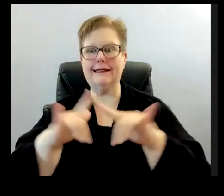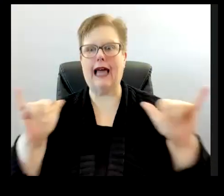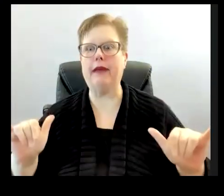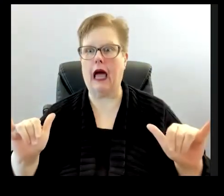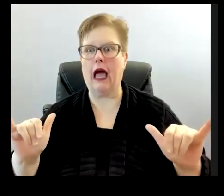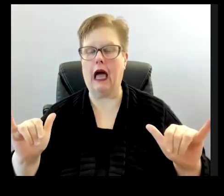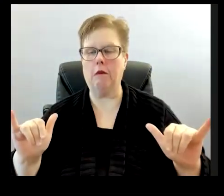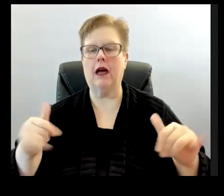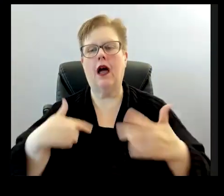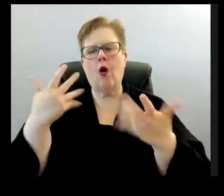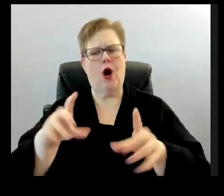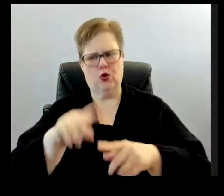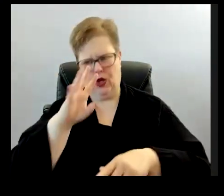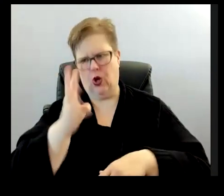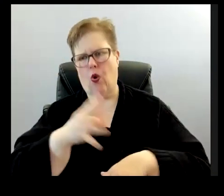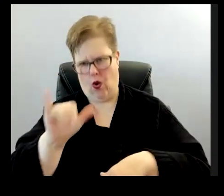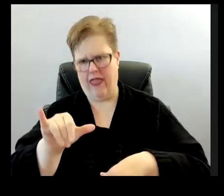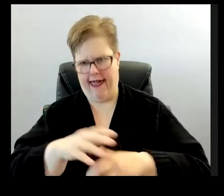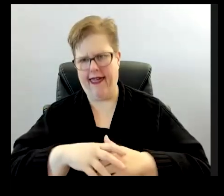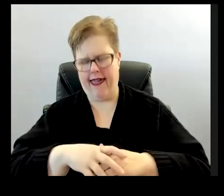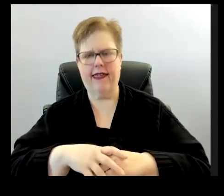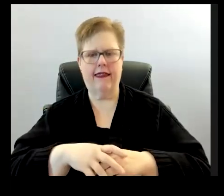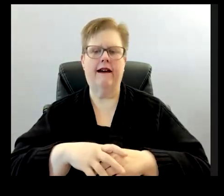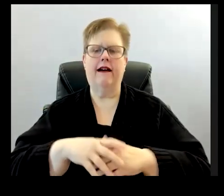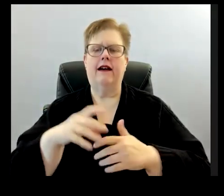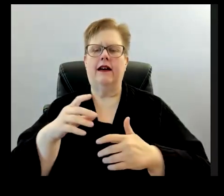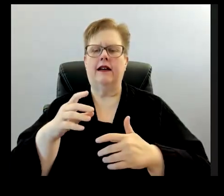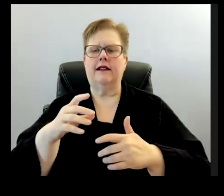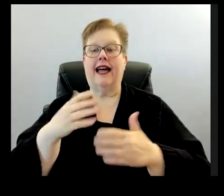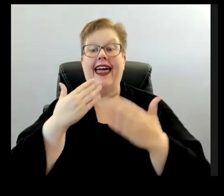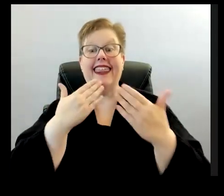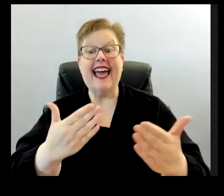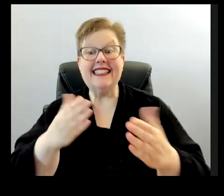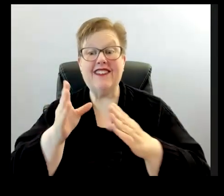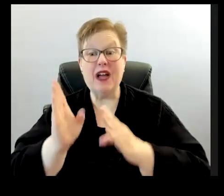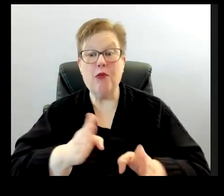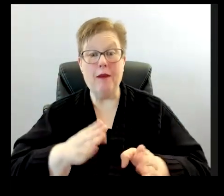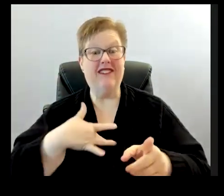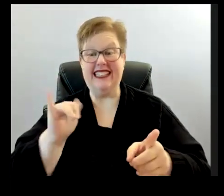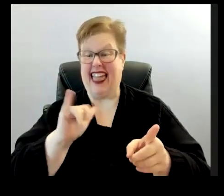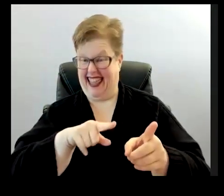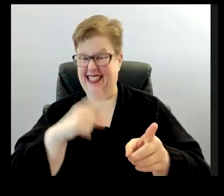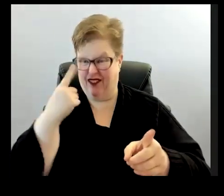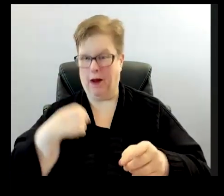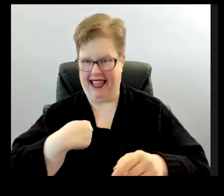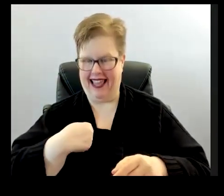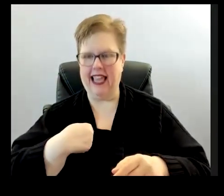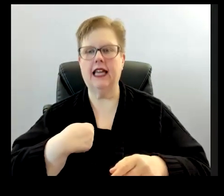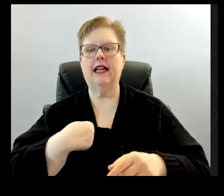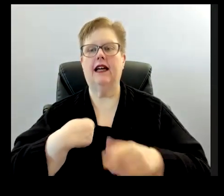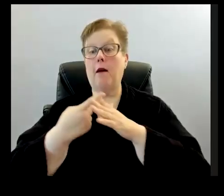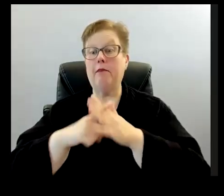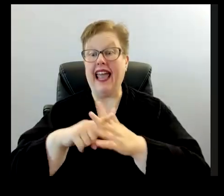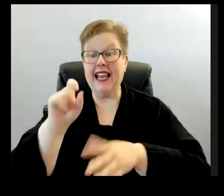I do not want to ignore that. This is what Thanksgiving prep sometimes feels like for me. And the